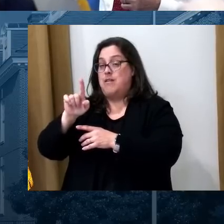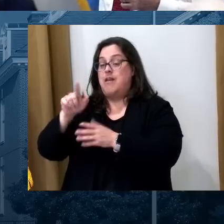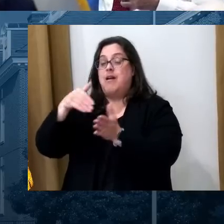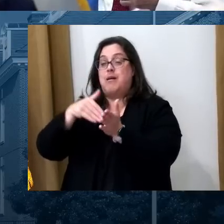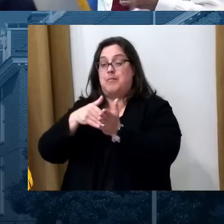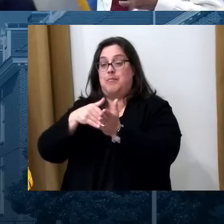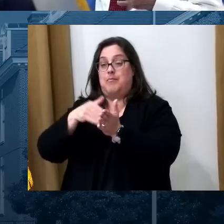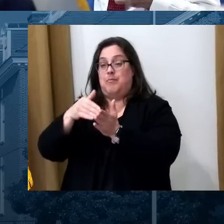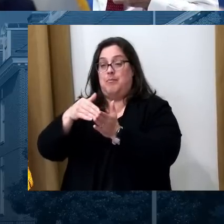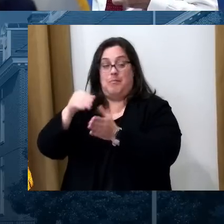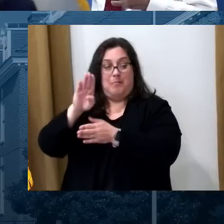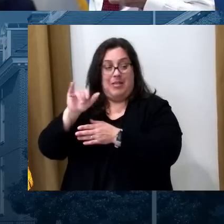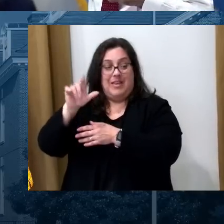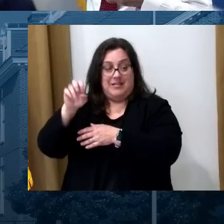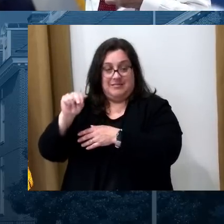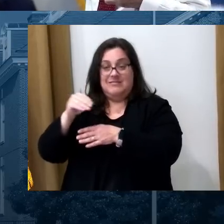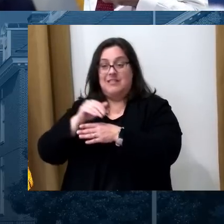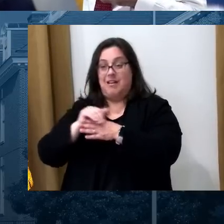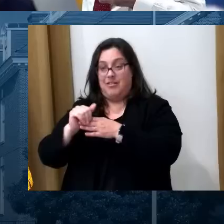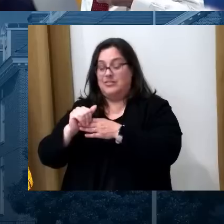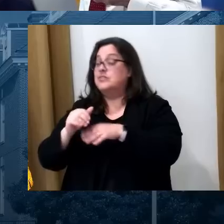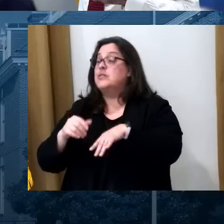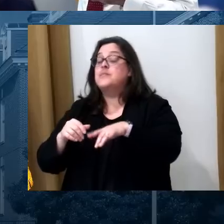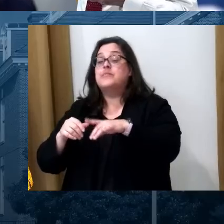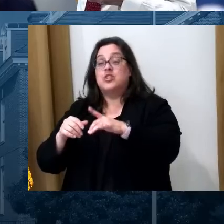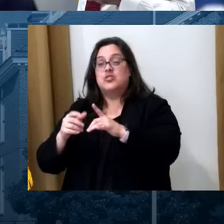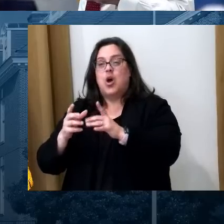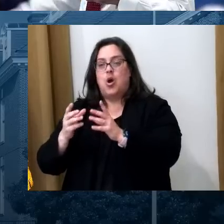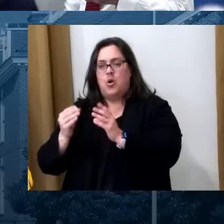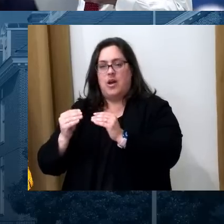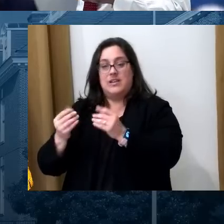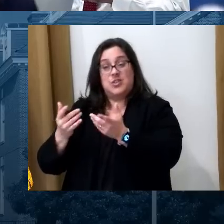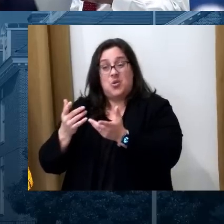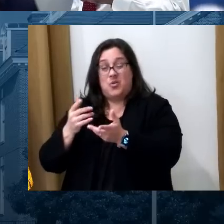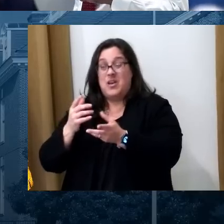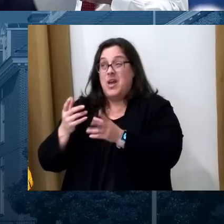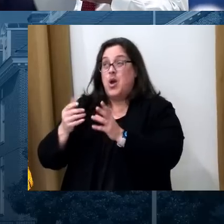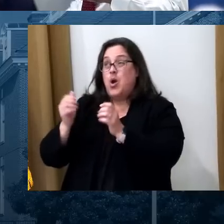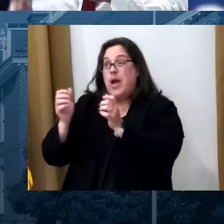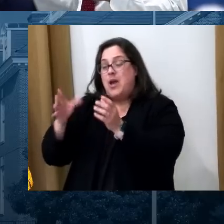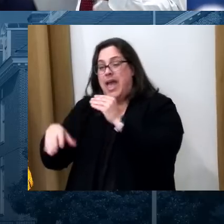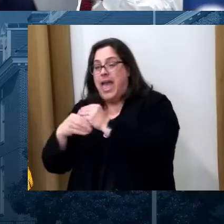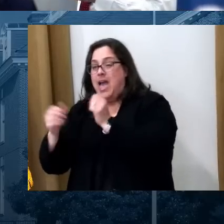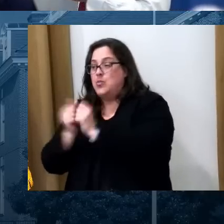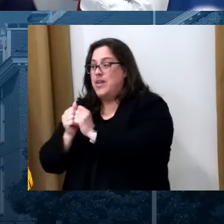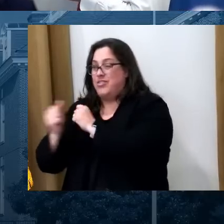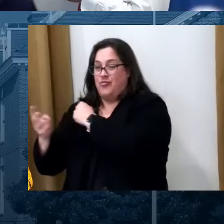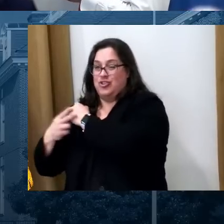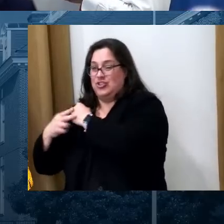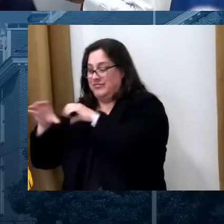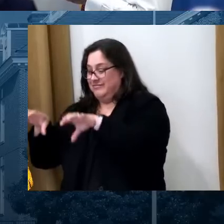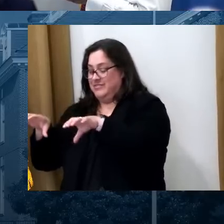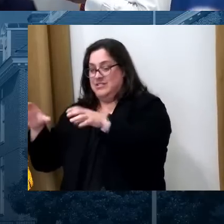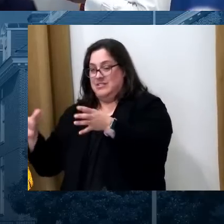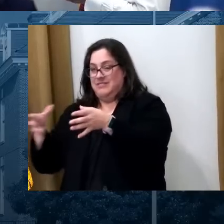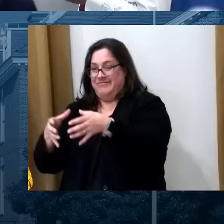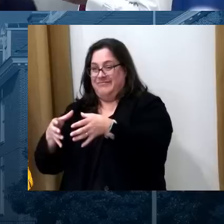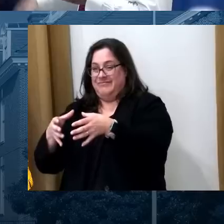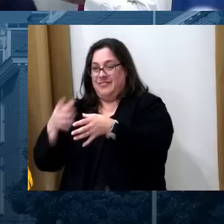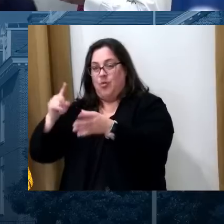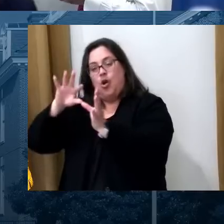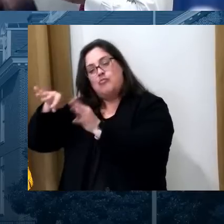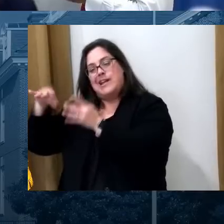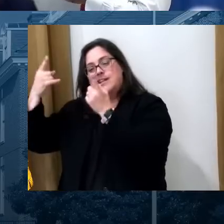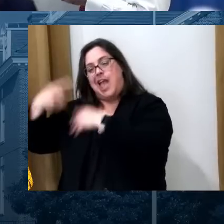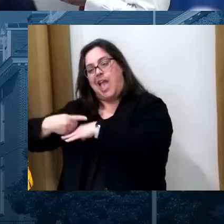fund. So when you consider the two of them together, you're close to $1 billion of reserves, which when you go back to